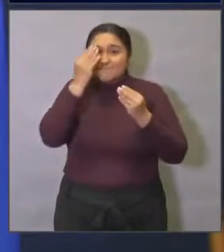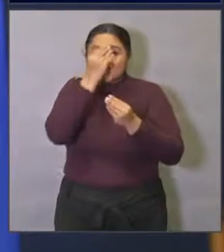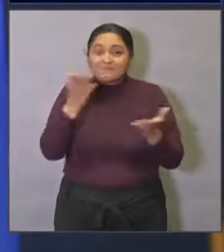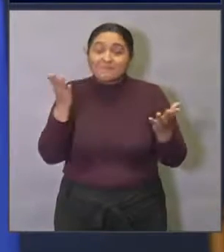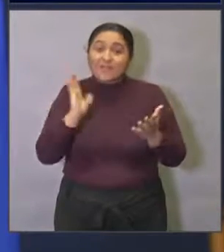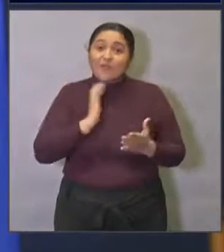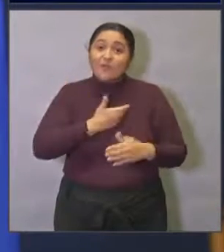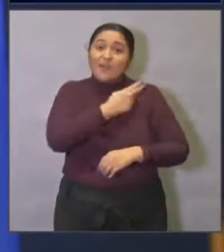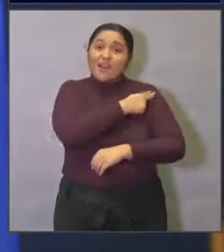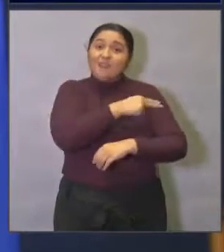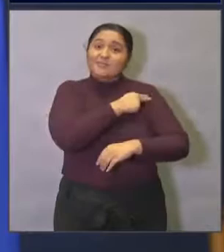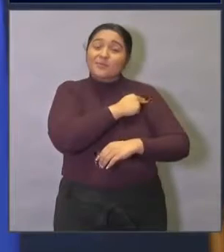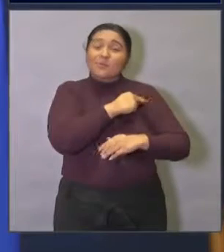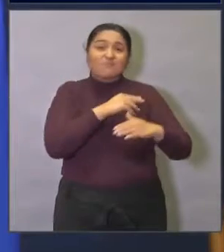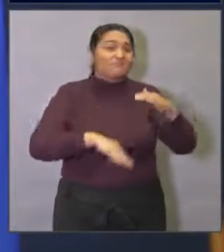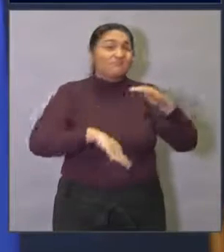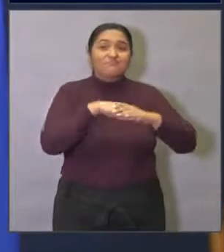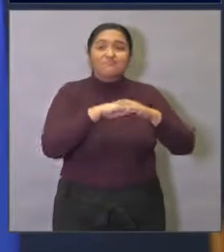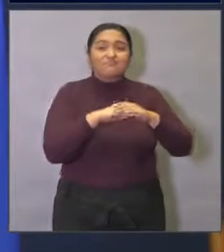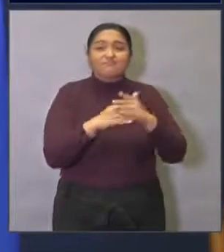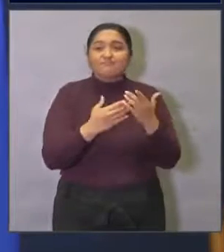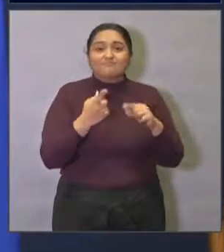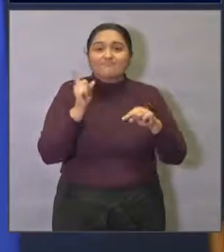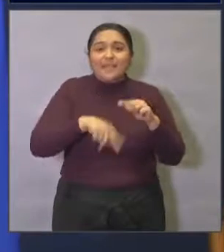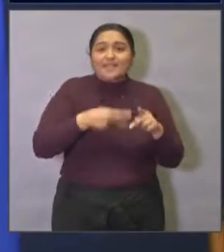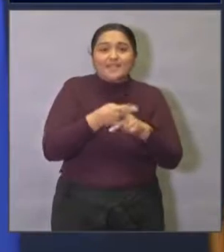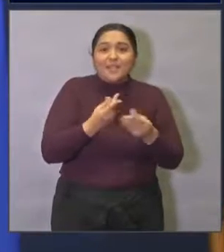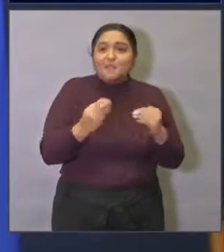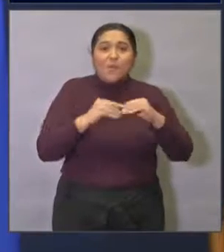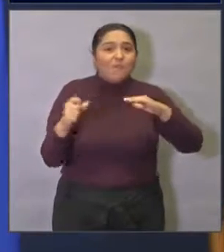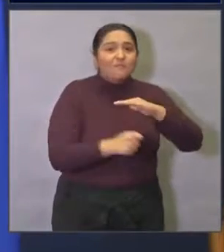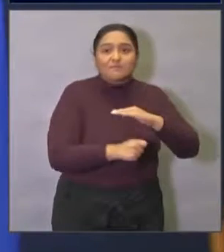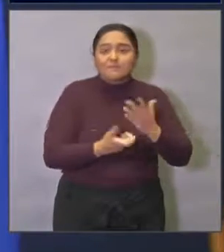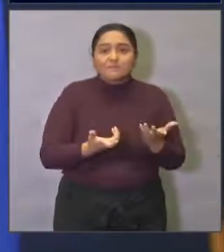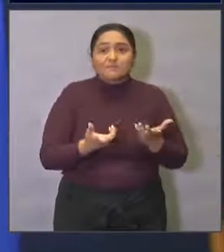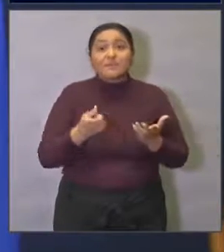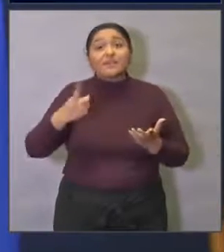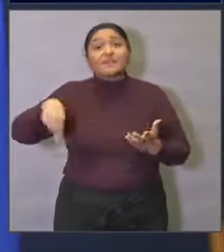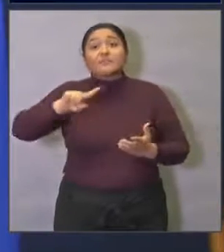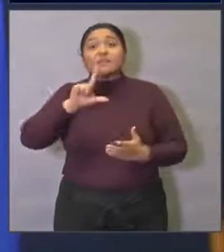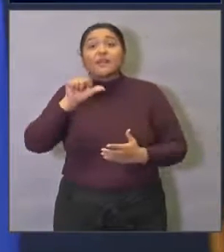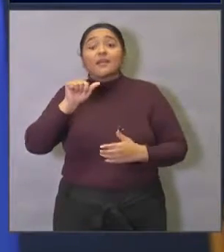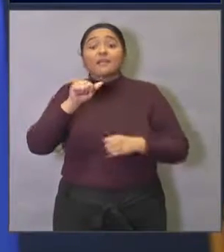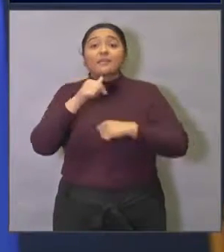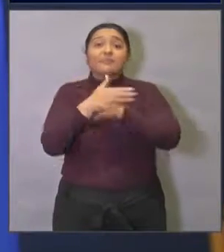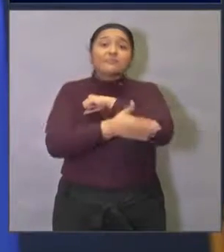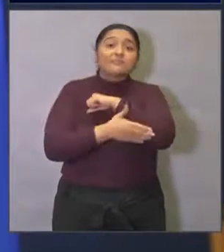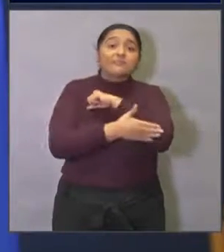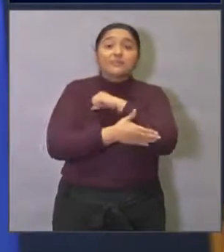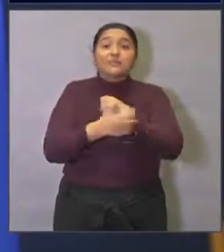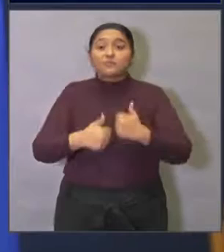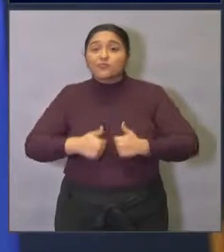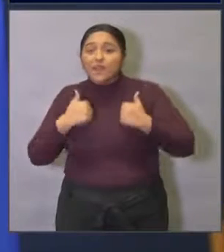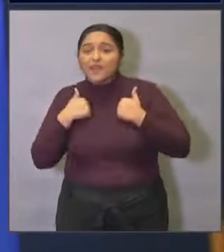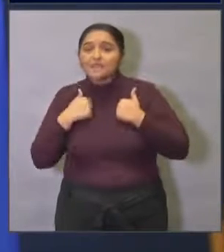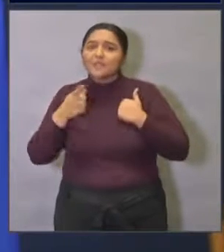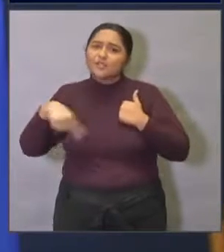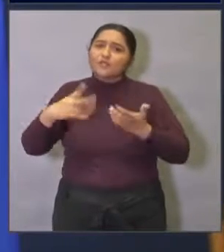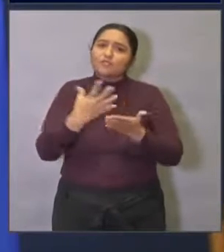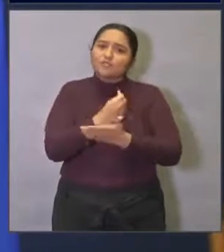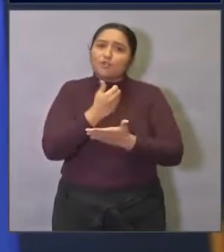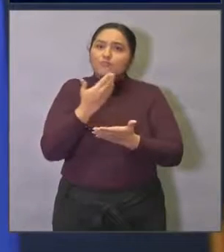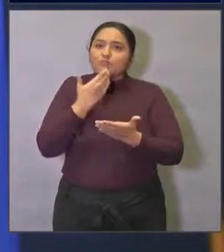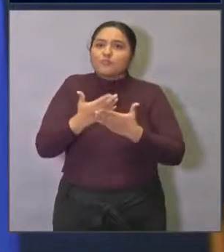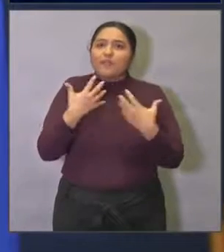hospitals, and the level of care that every resident in Los Angeles County deserves may be threatened just by the fact that we are overwhelmed by